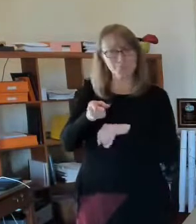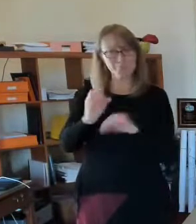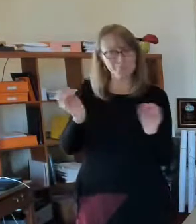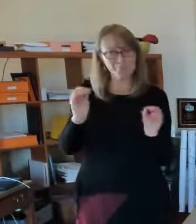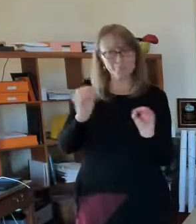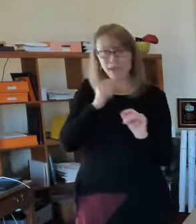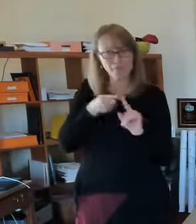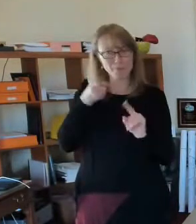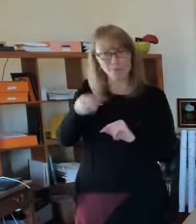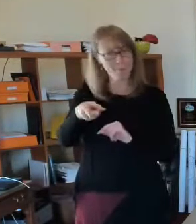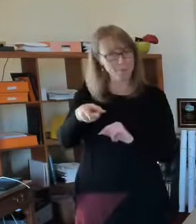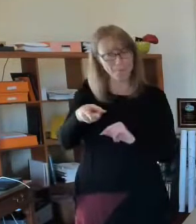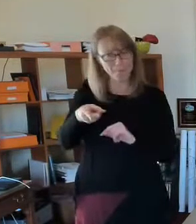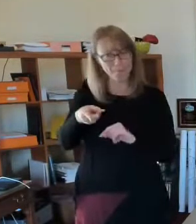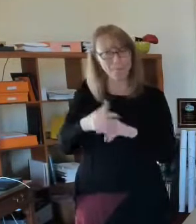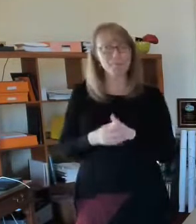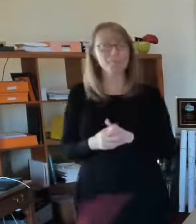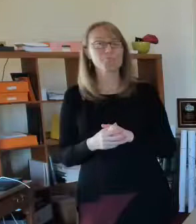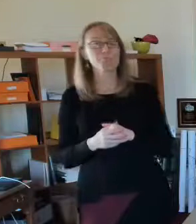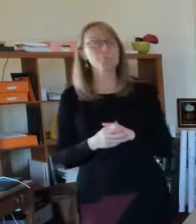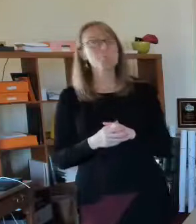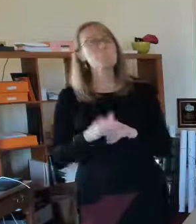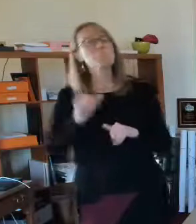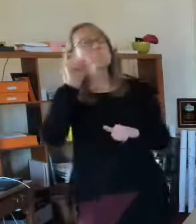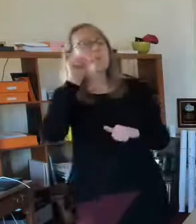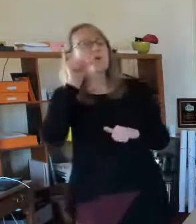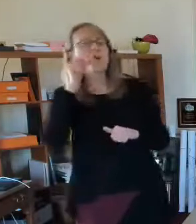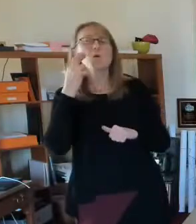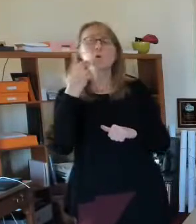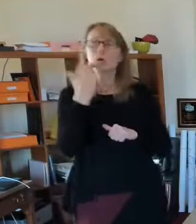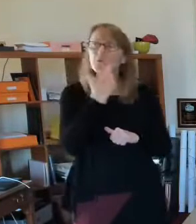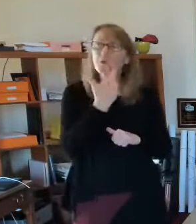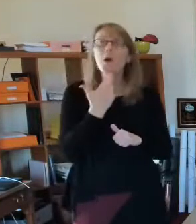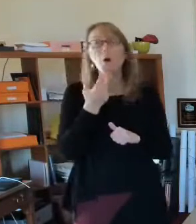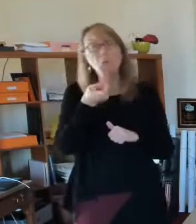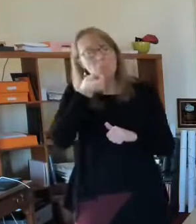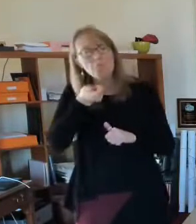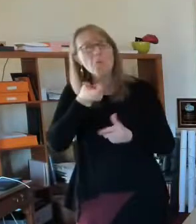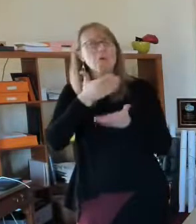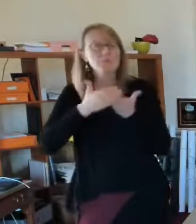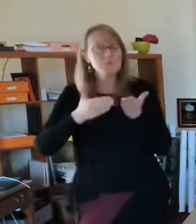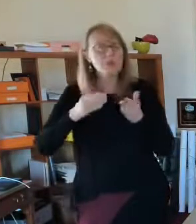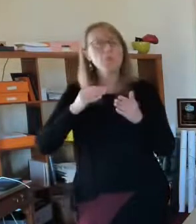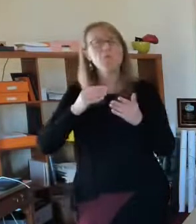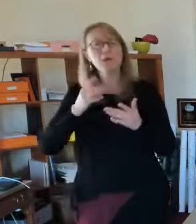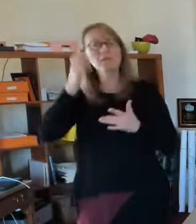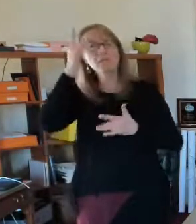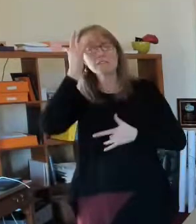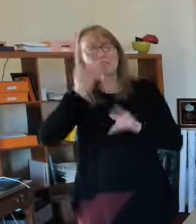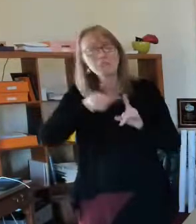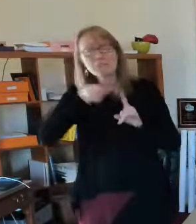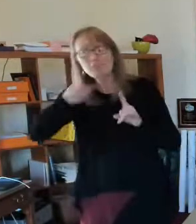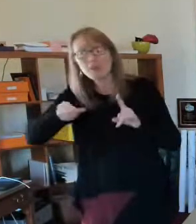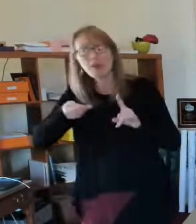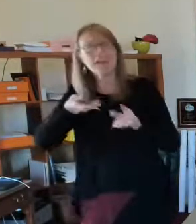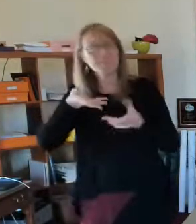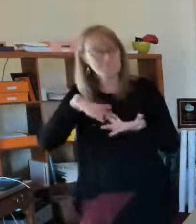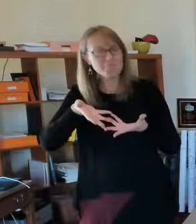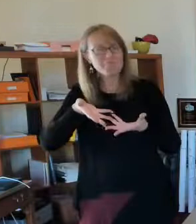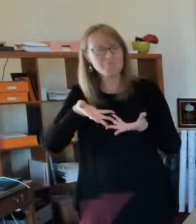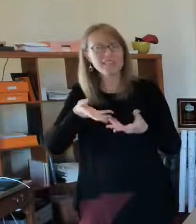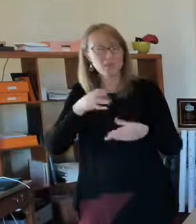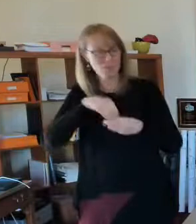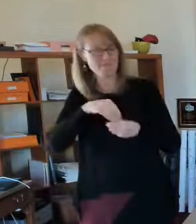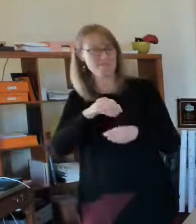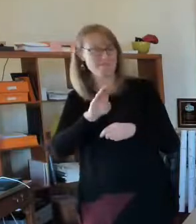and restaurants, there's some spread there, but it's everywhere. It's pervasive